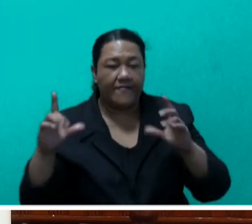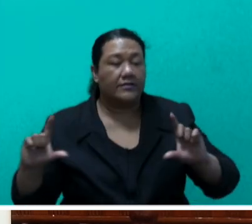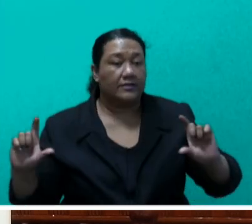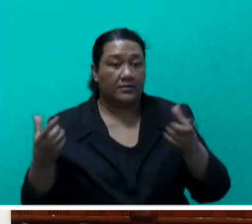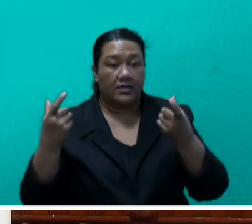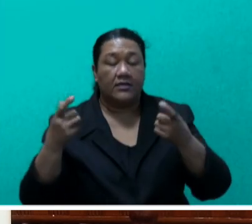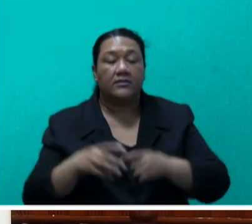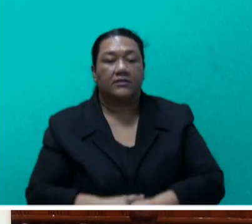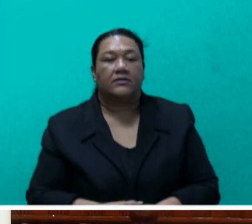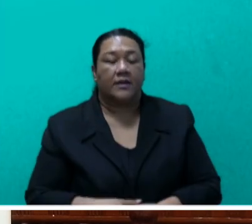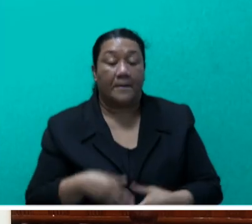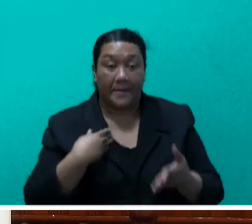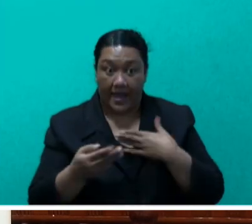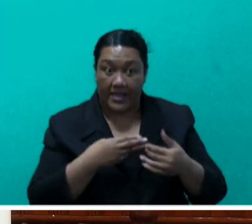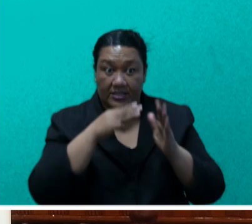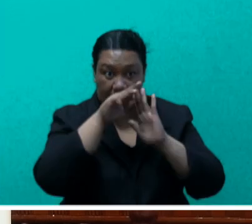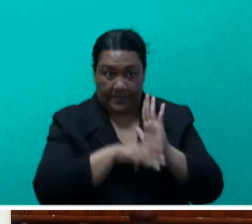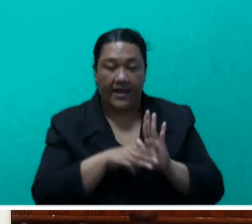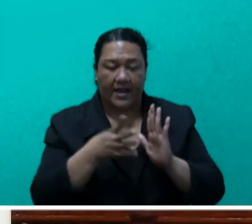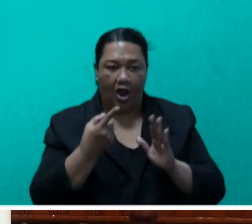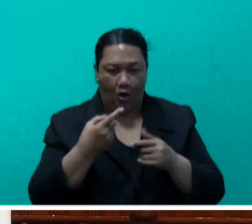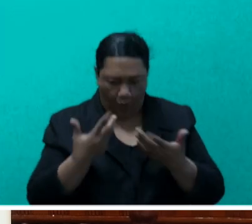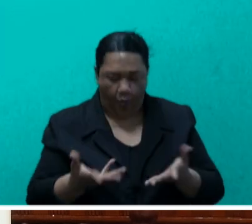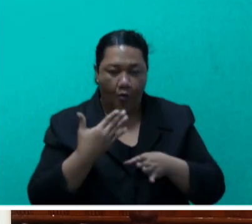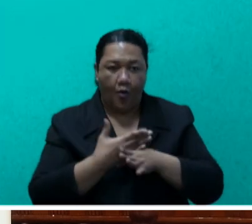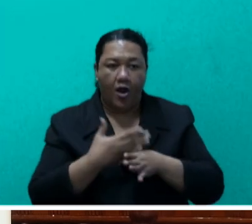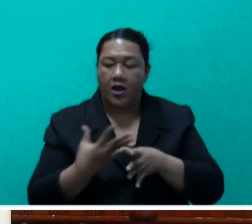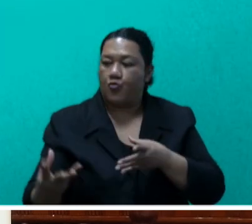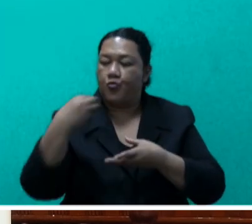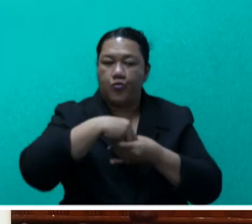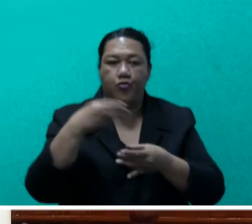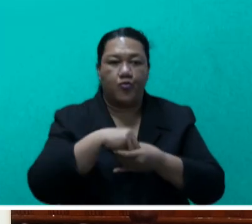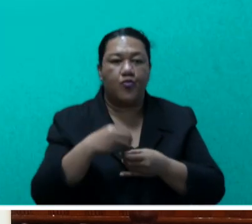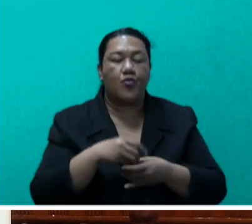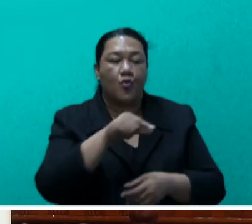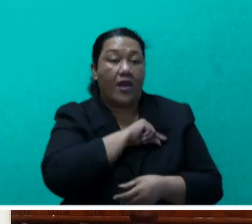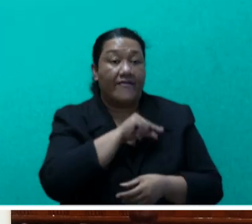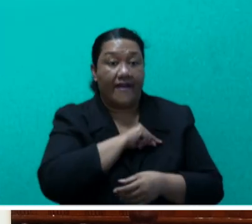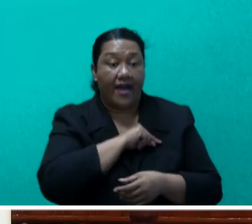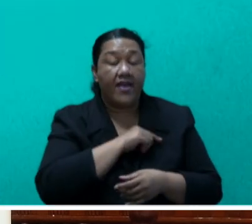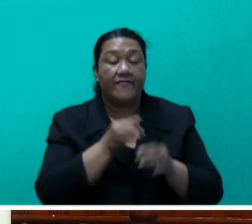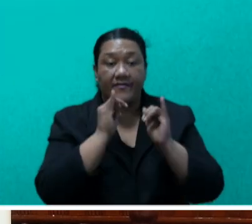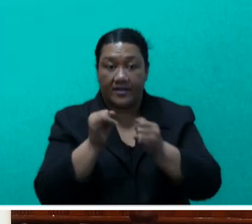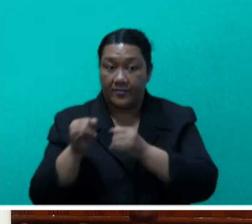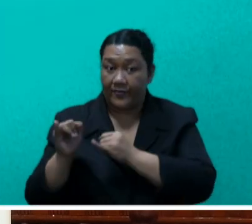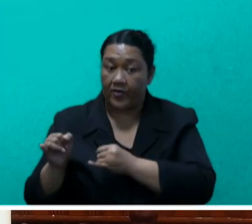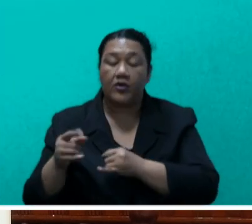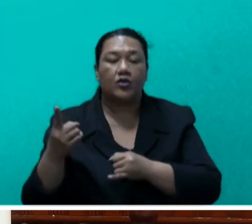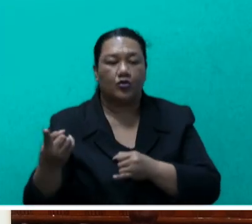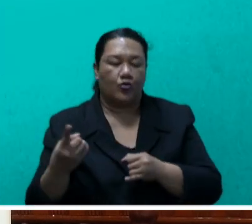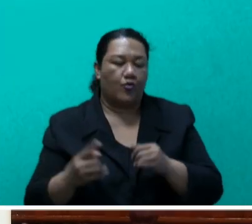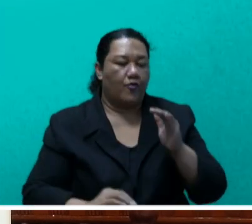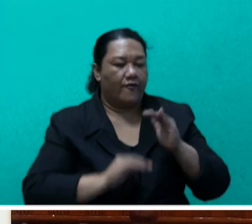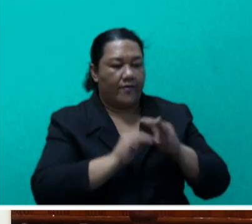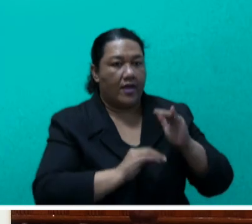Management is currently working on recruiting qualified and experienced individuals to fill